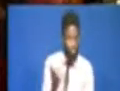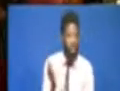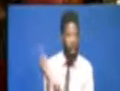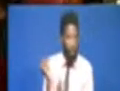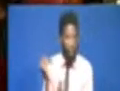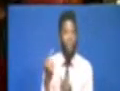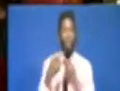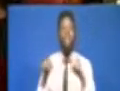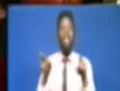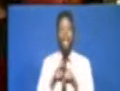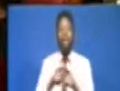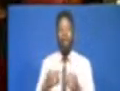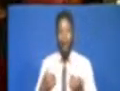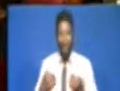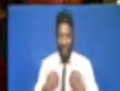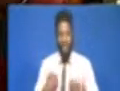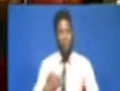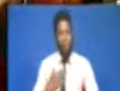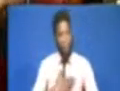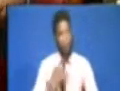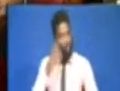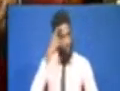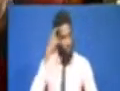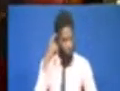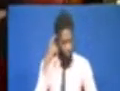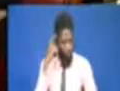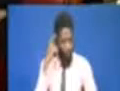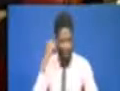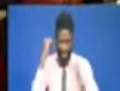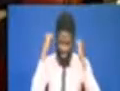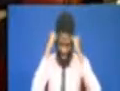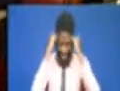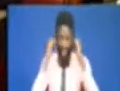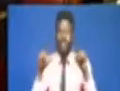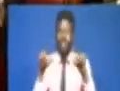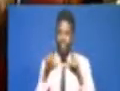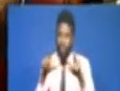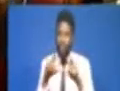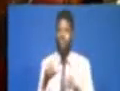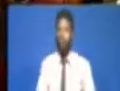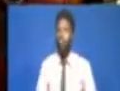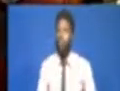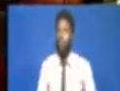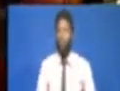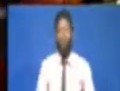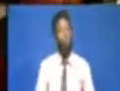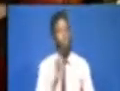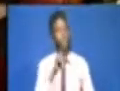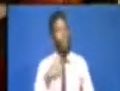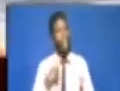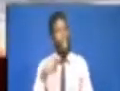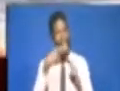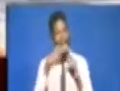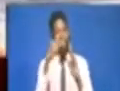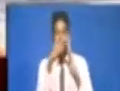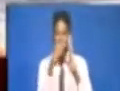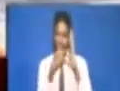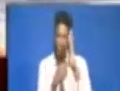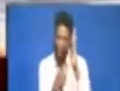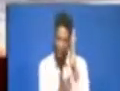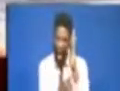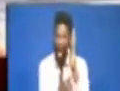my original academic certificates with me. Let me just go through the list. Yeah. Then you'll tell